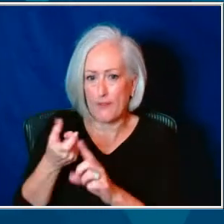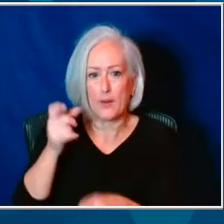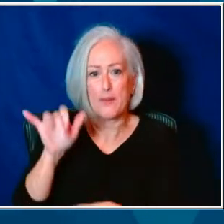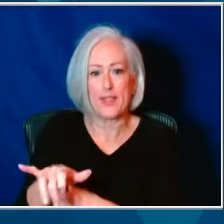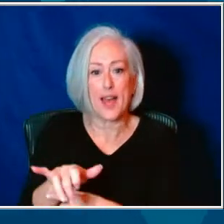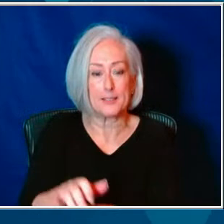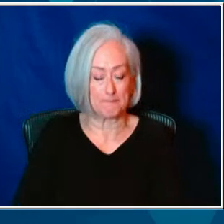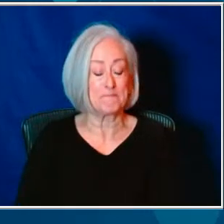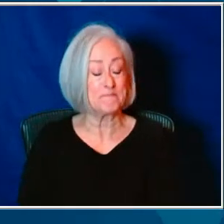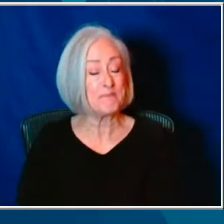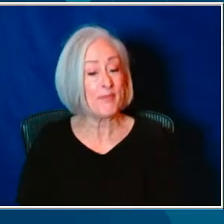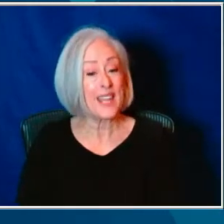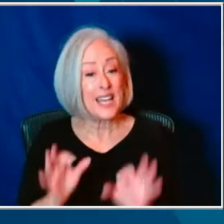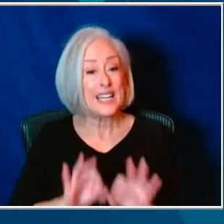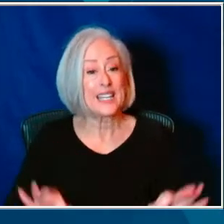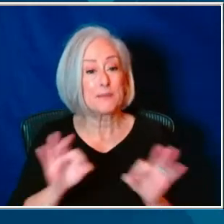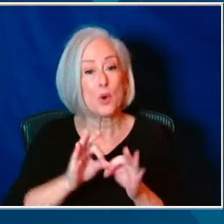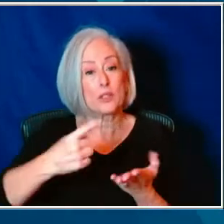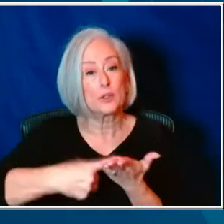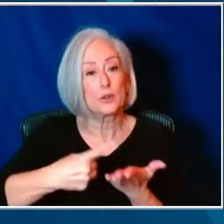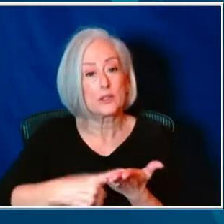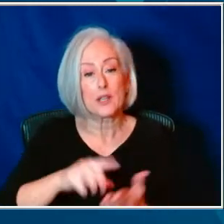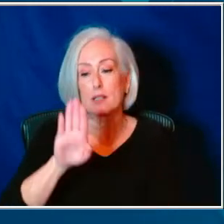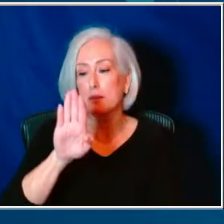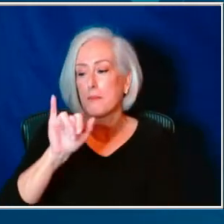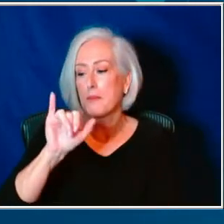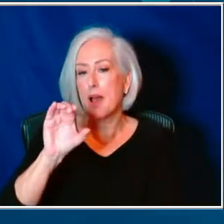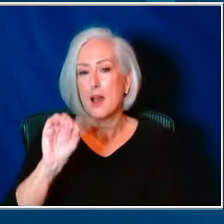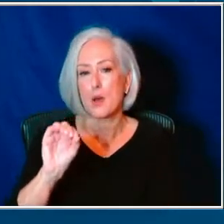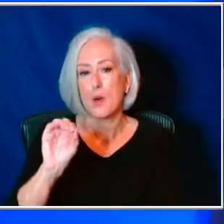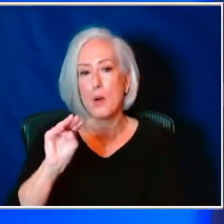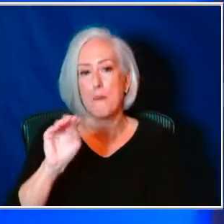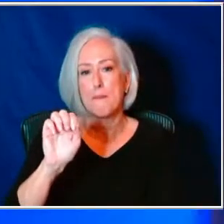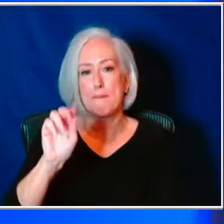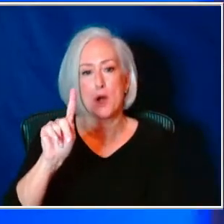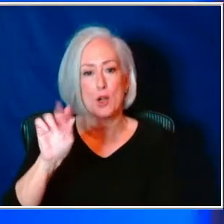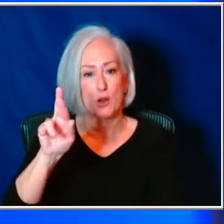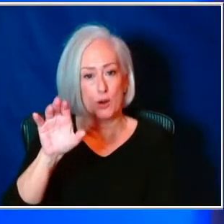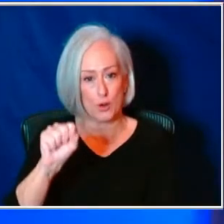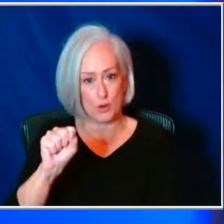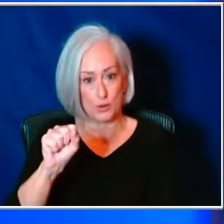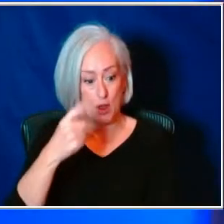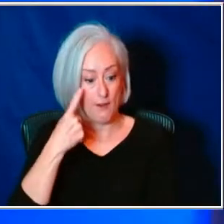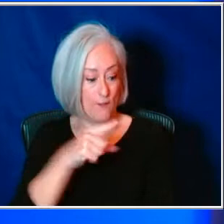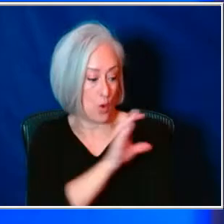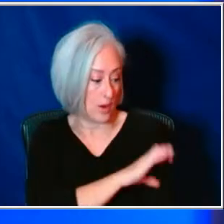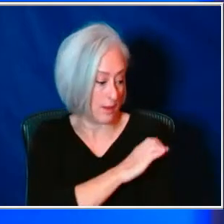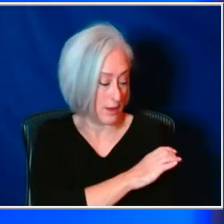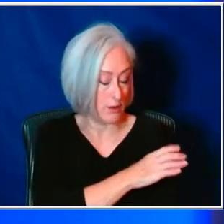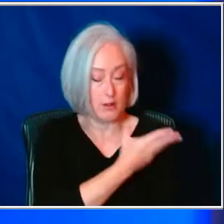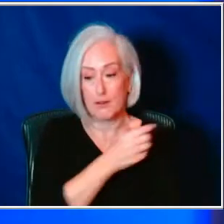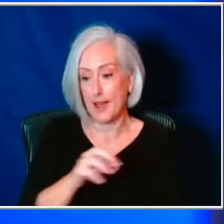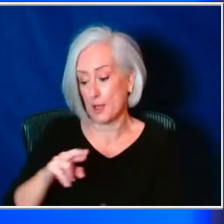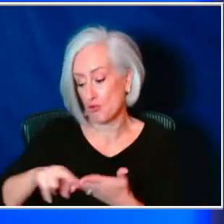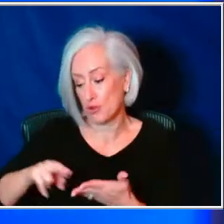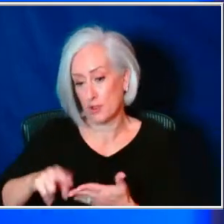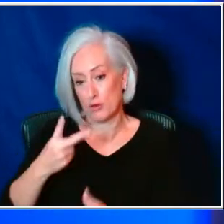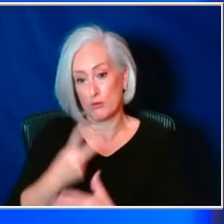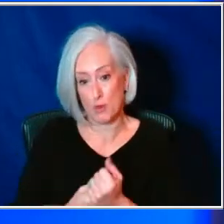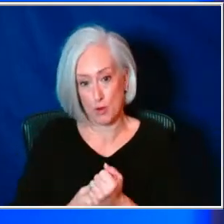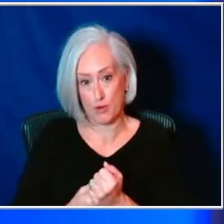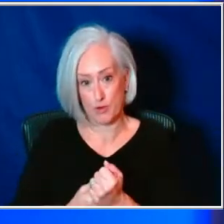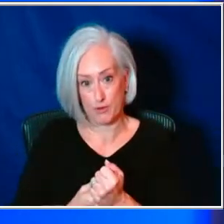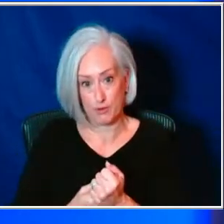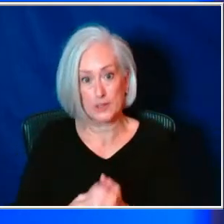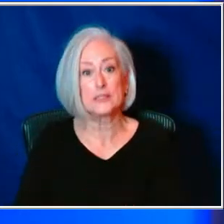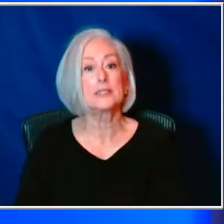important to talk about biomarkers in the clinical and then in the research sense. So a lot of different biomarkers, as you mentioned, heart rate, blood pressure,